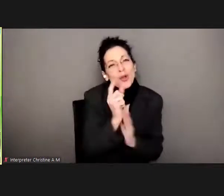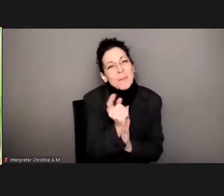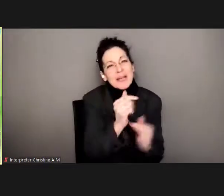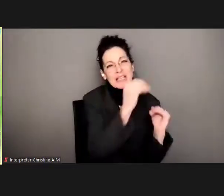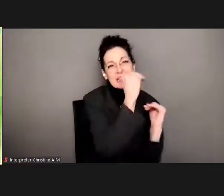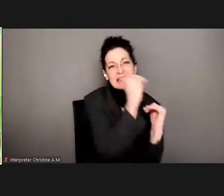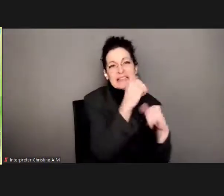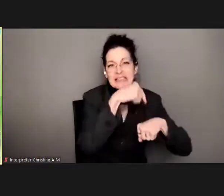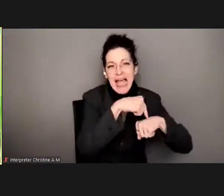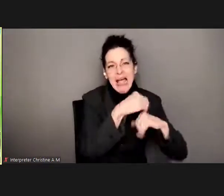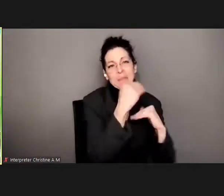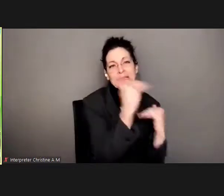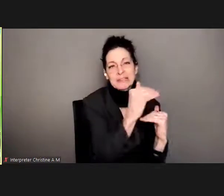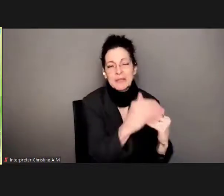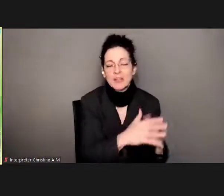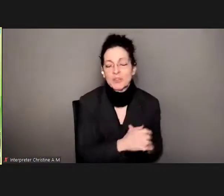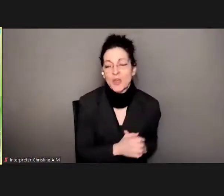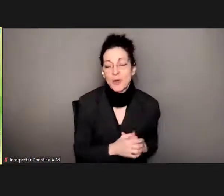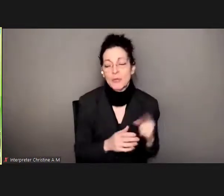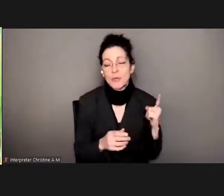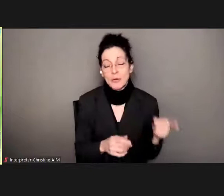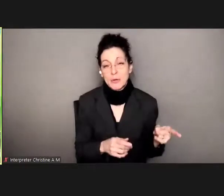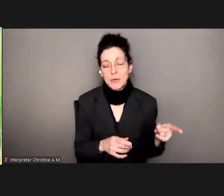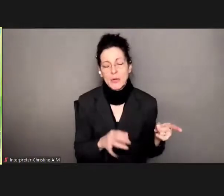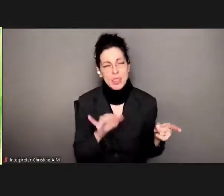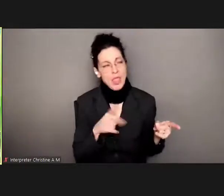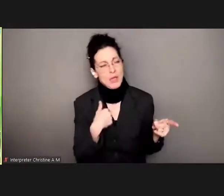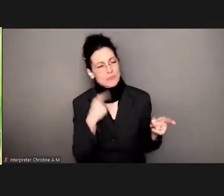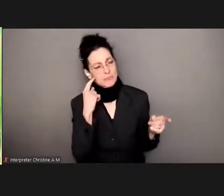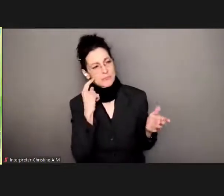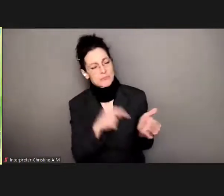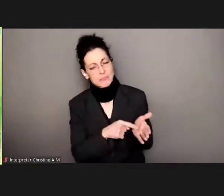least inconsiderable, what it meant to try to do my paperwork